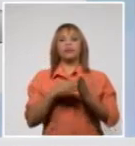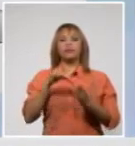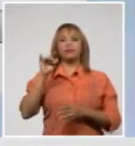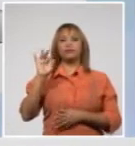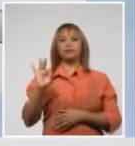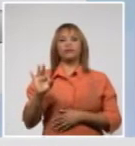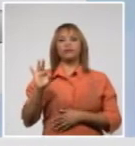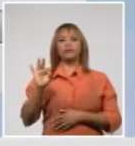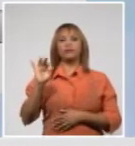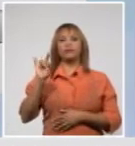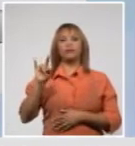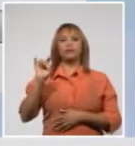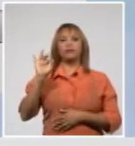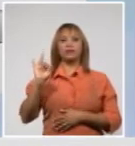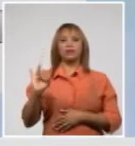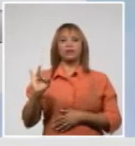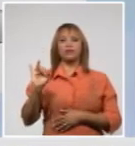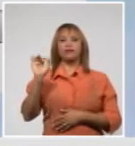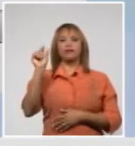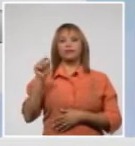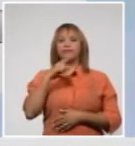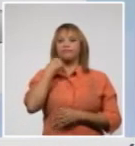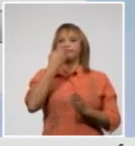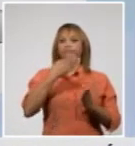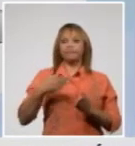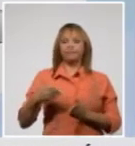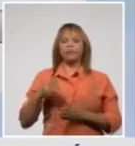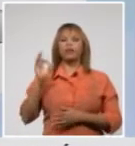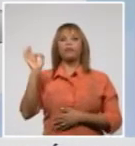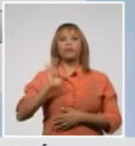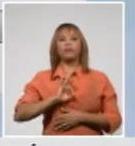13,508,242 confirmed cases, or